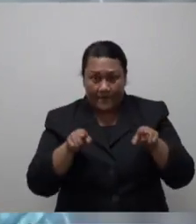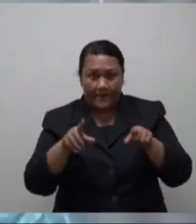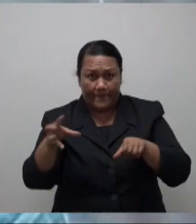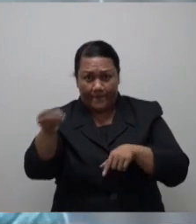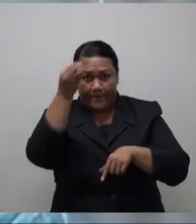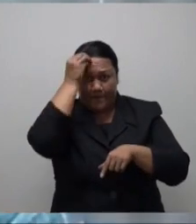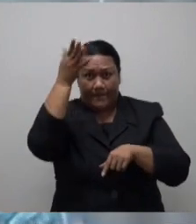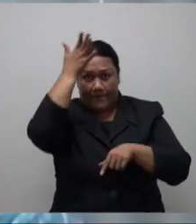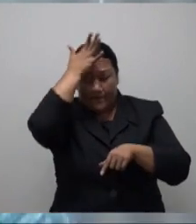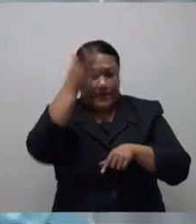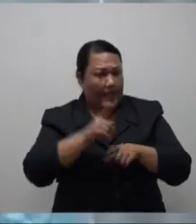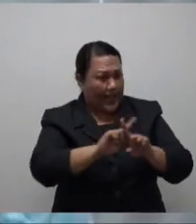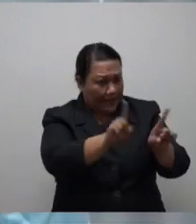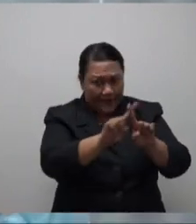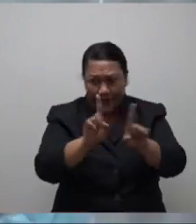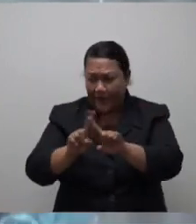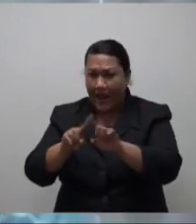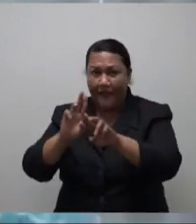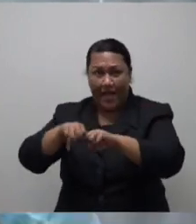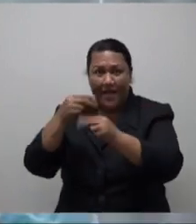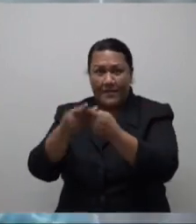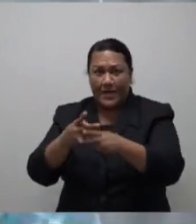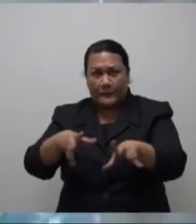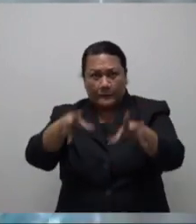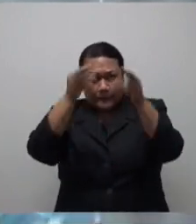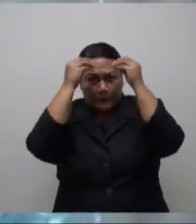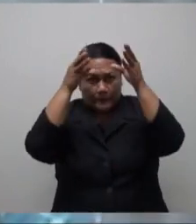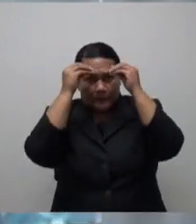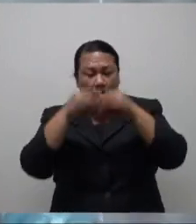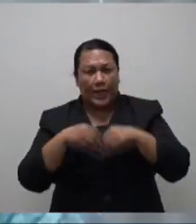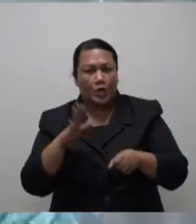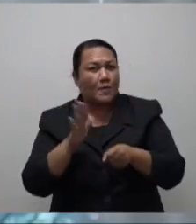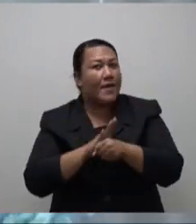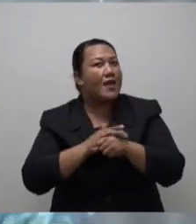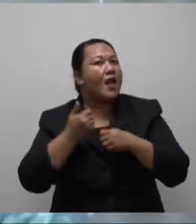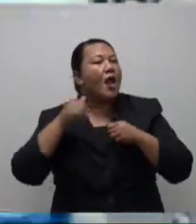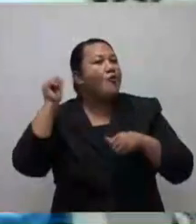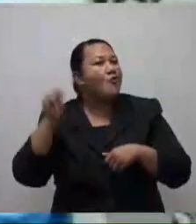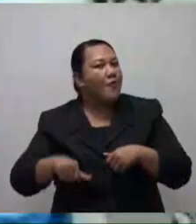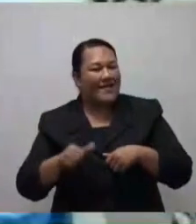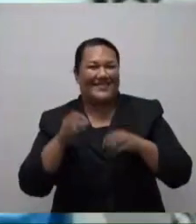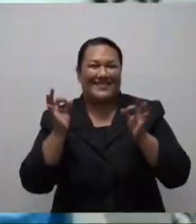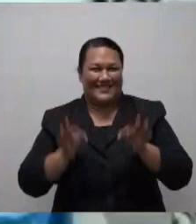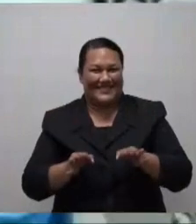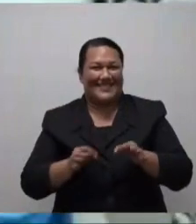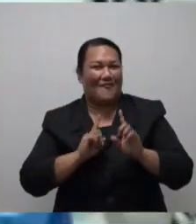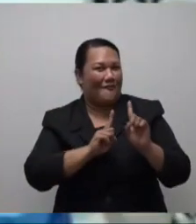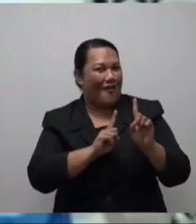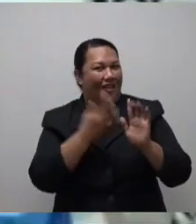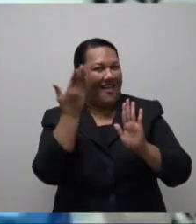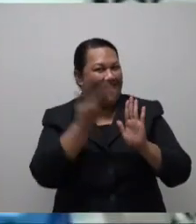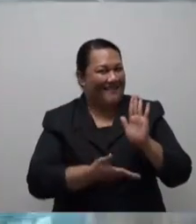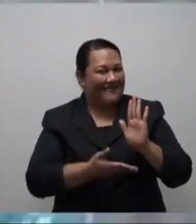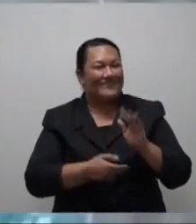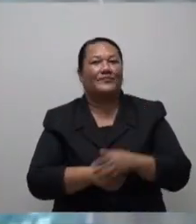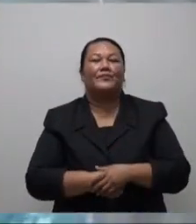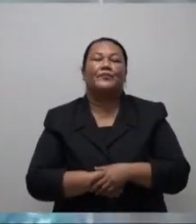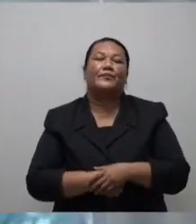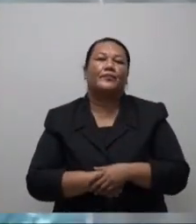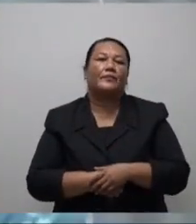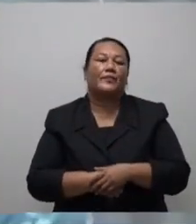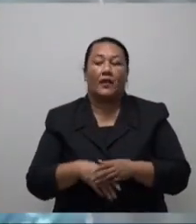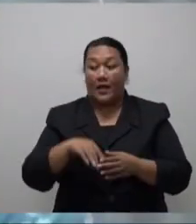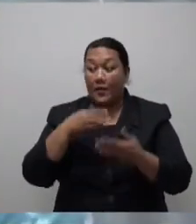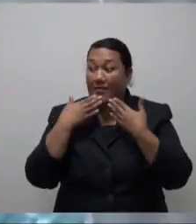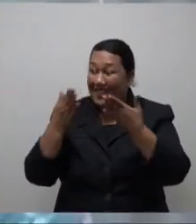different households to help us make our decisions. We thank you once again. We thank the three